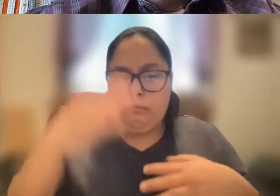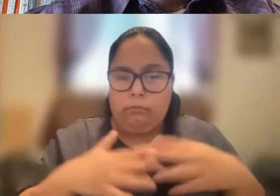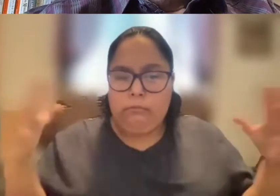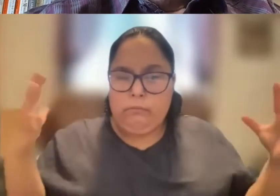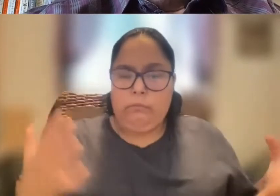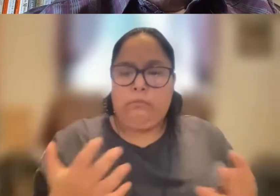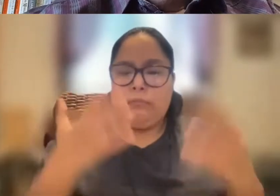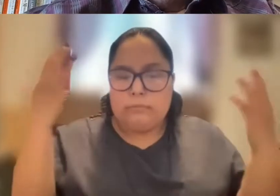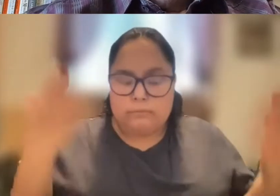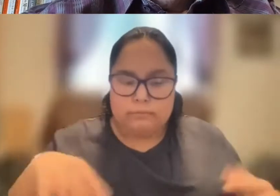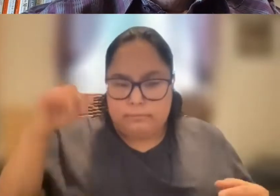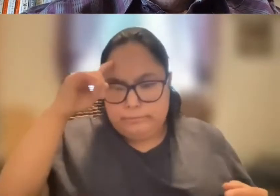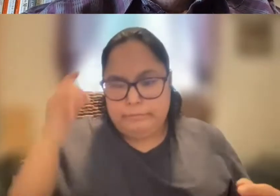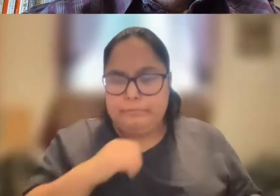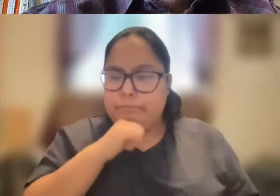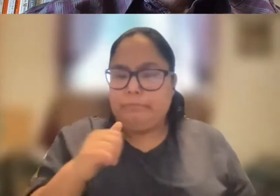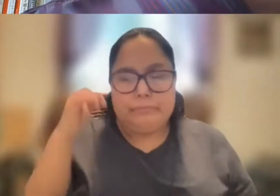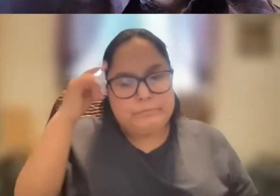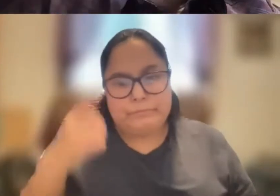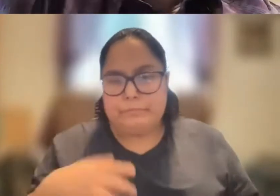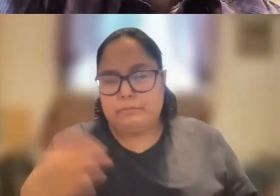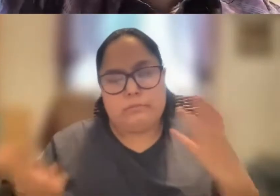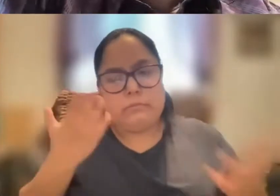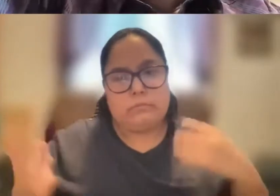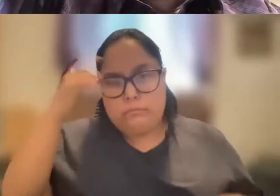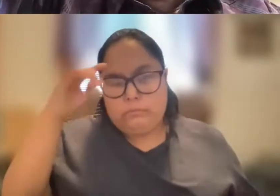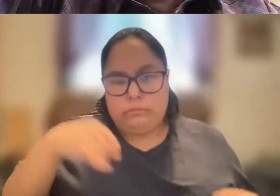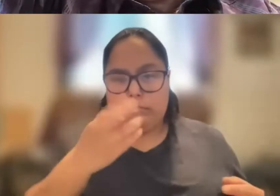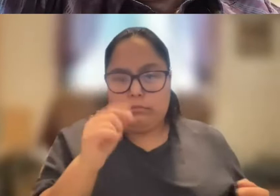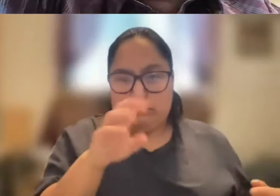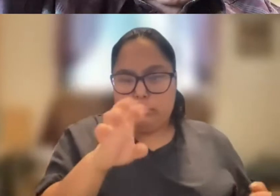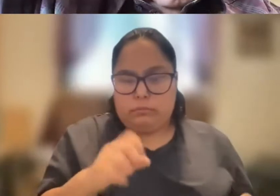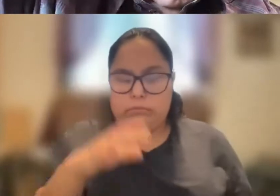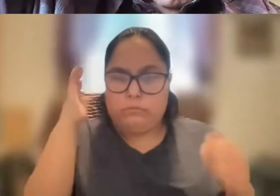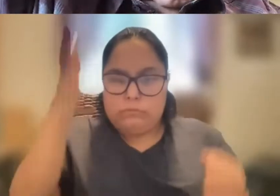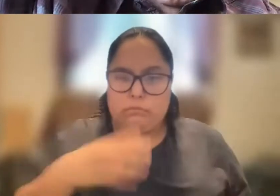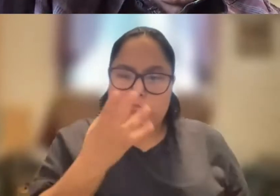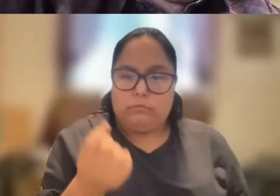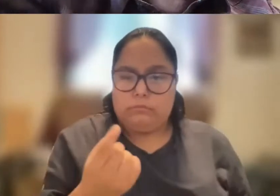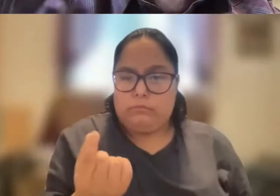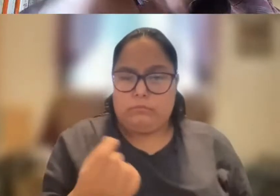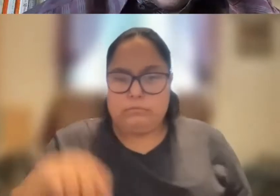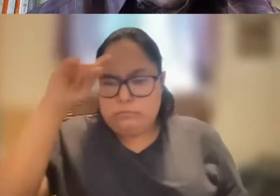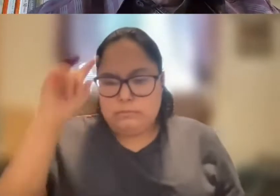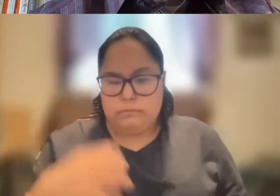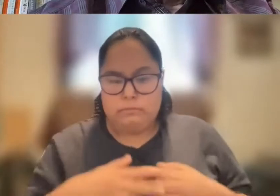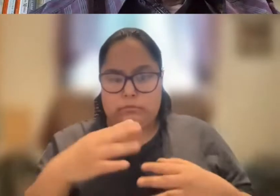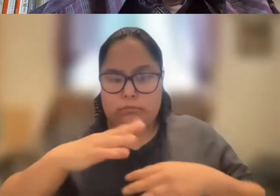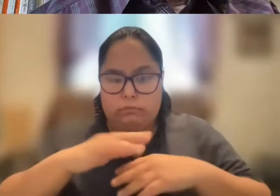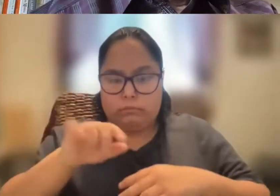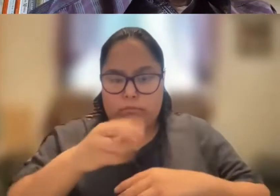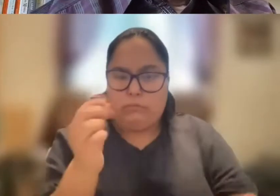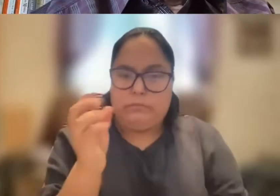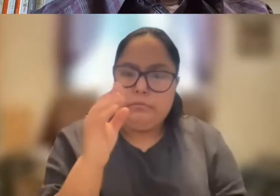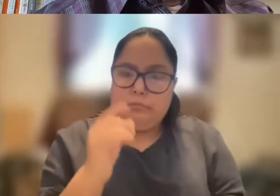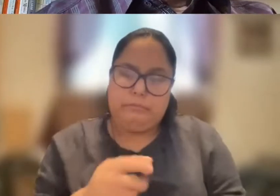not sure how speedy justice will be. The military justice system is designed to be